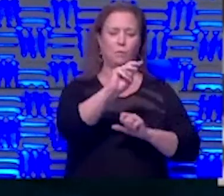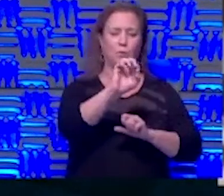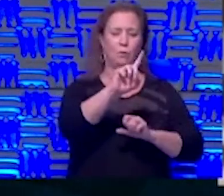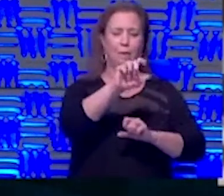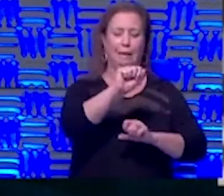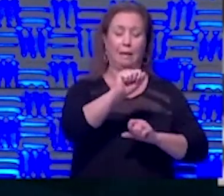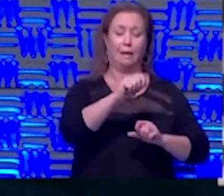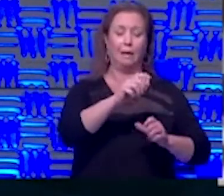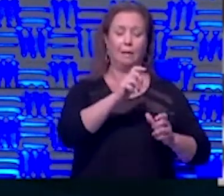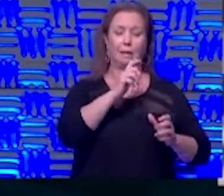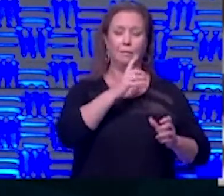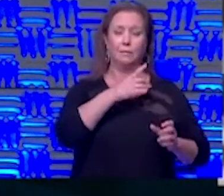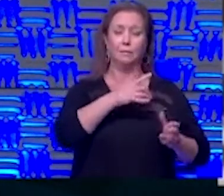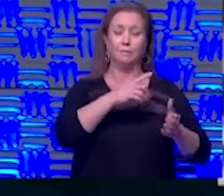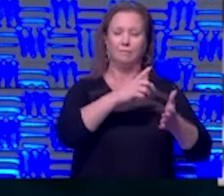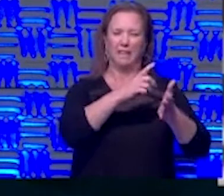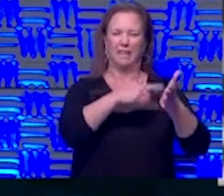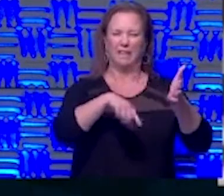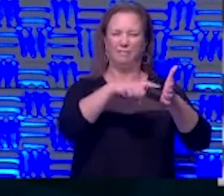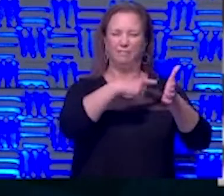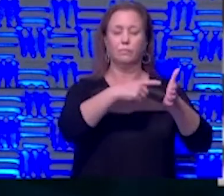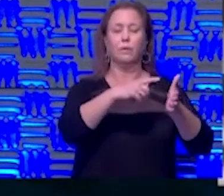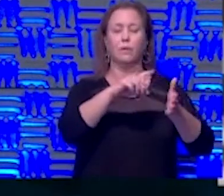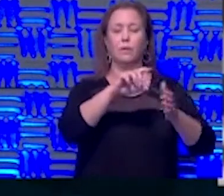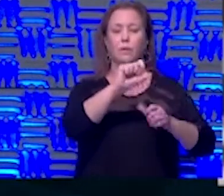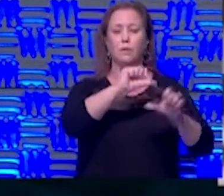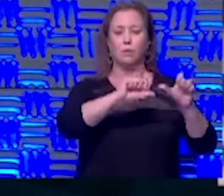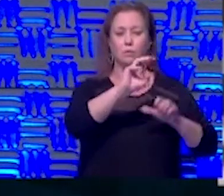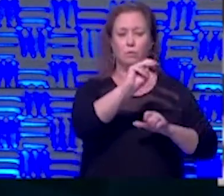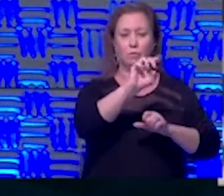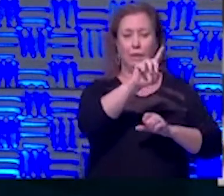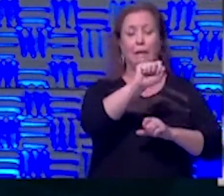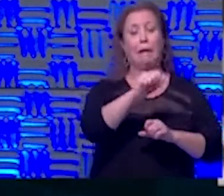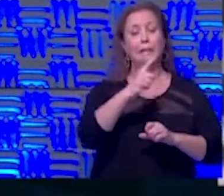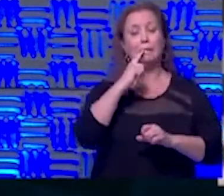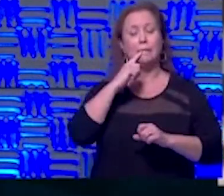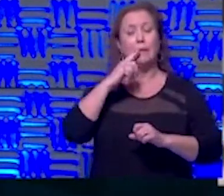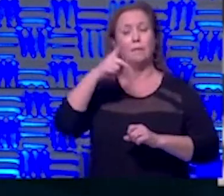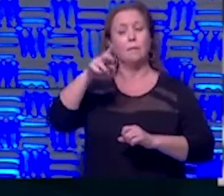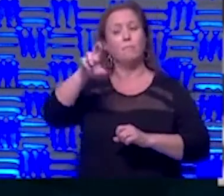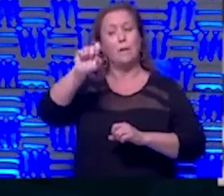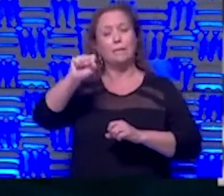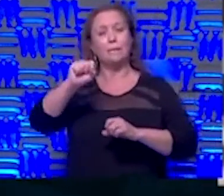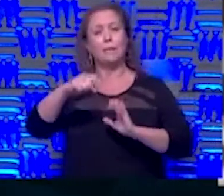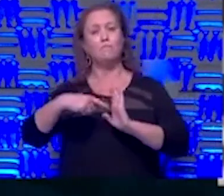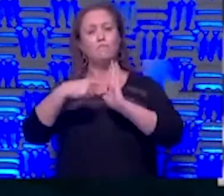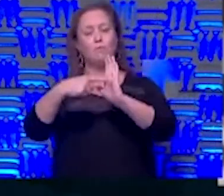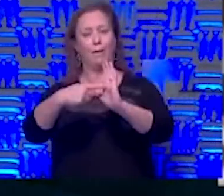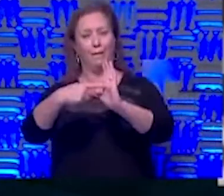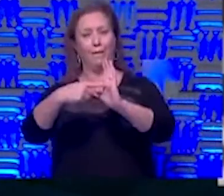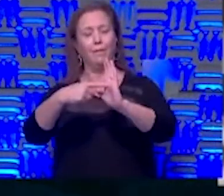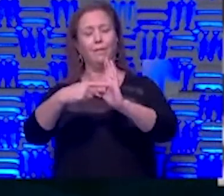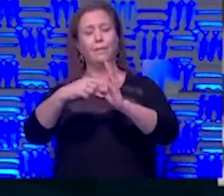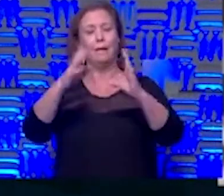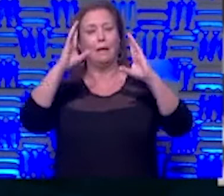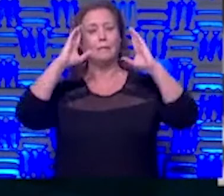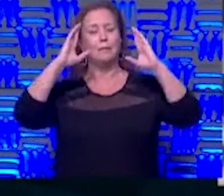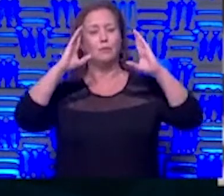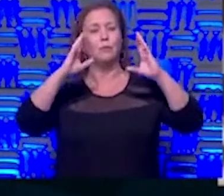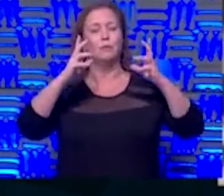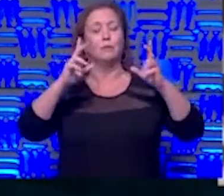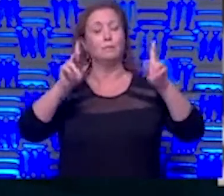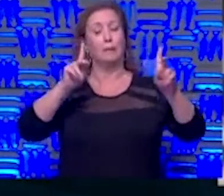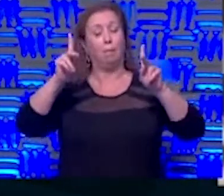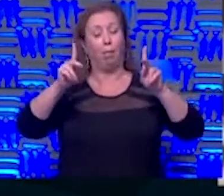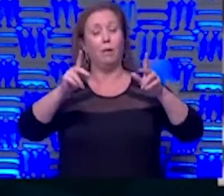I indicated, that the press has the ability to highlight and bring to the attention of not only elected officials, but Americans,